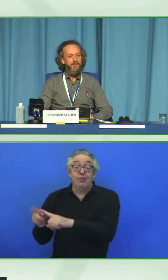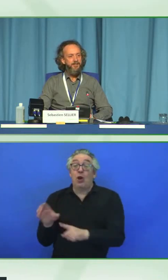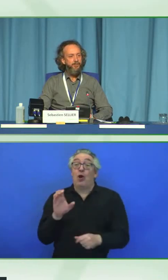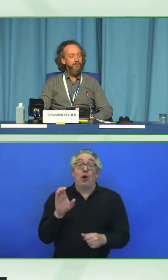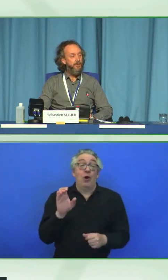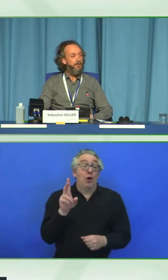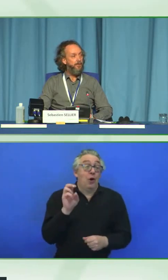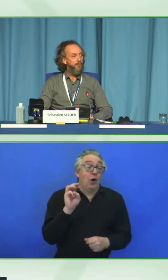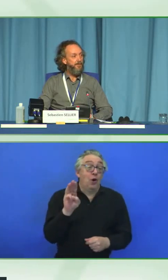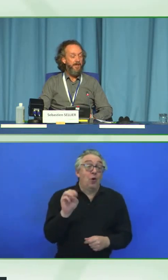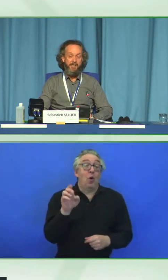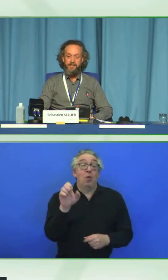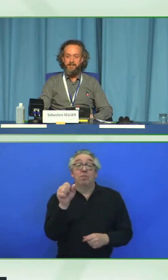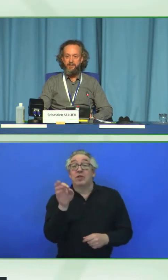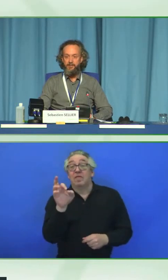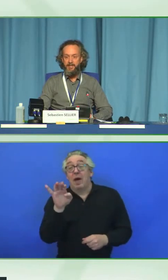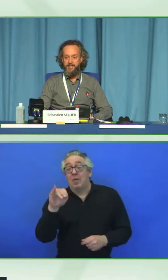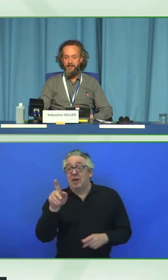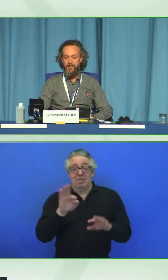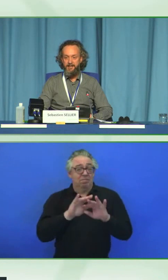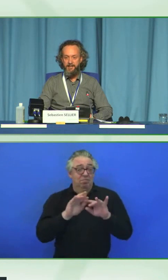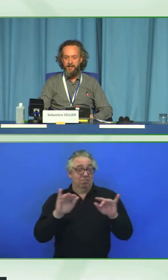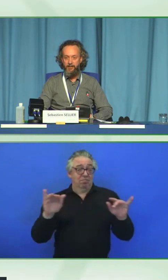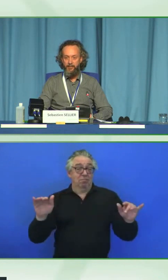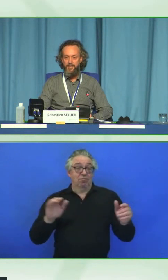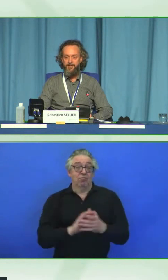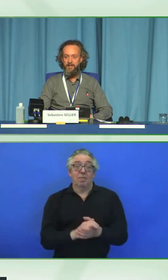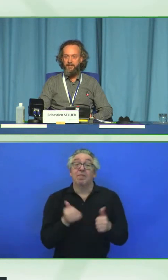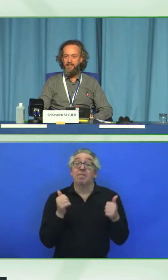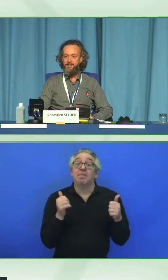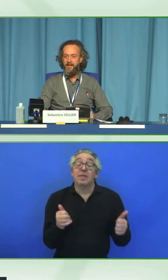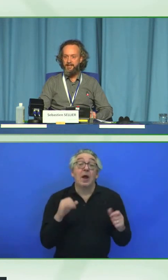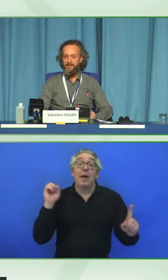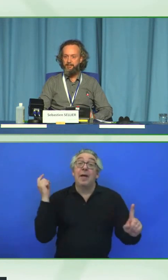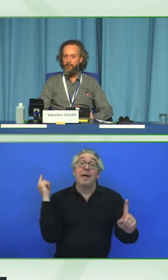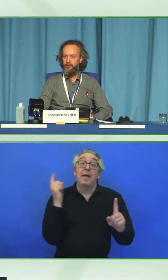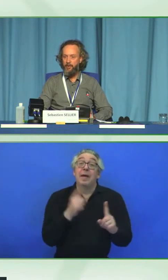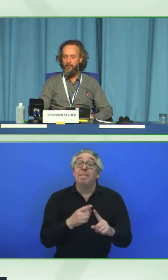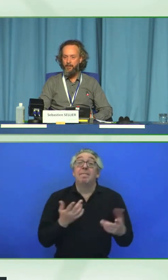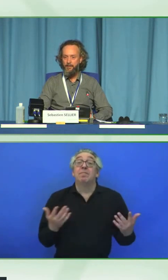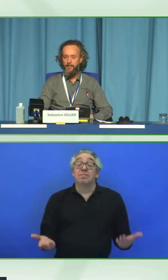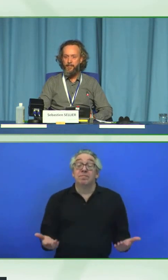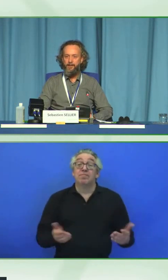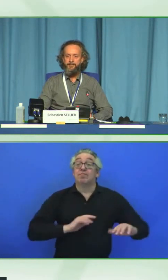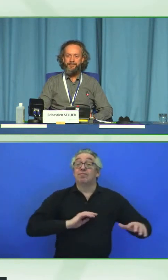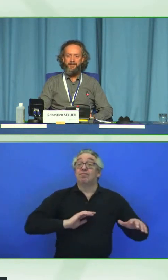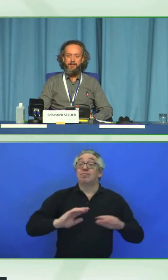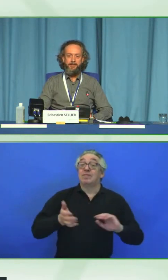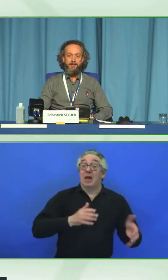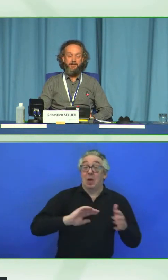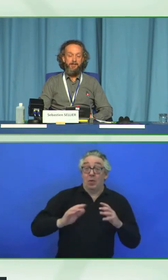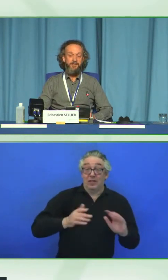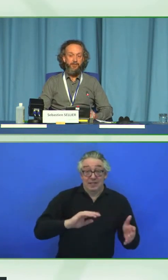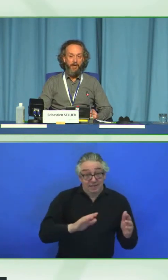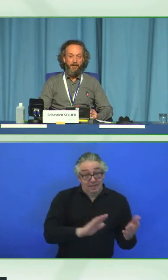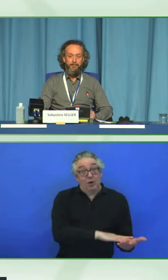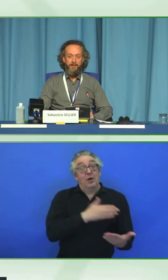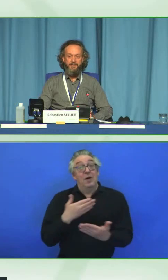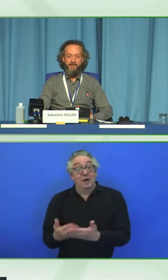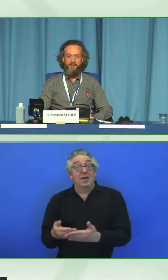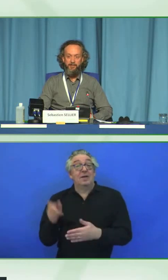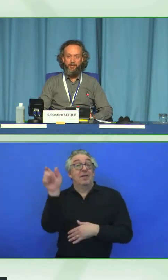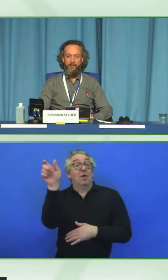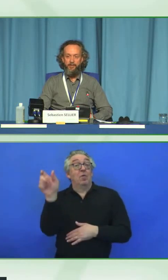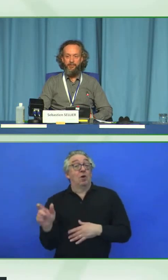Our goal is to, with Elix, is to lexicalize sign language and make it accessible to all. It's to